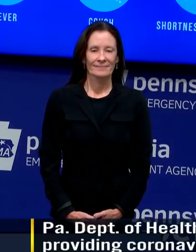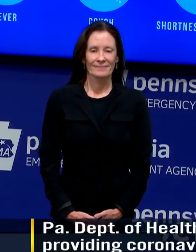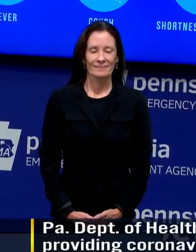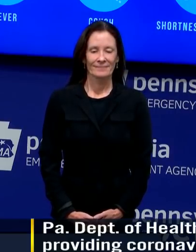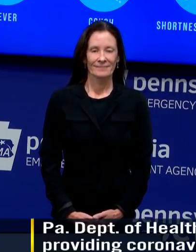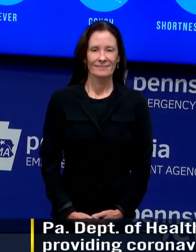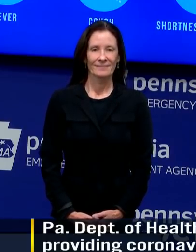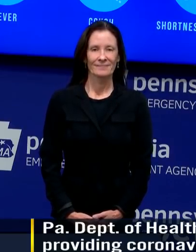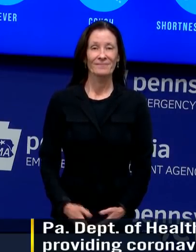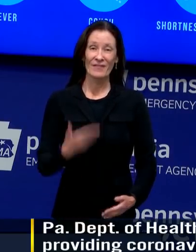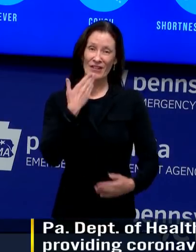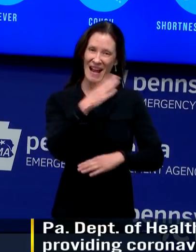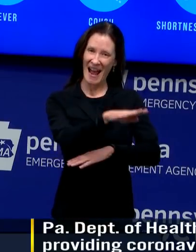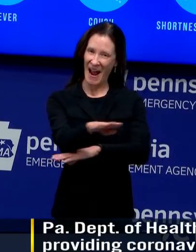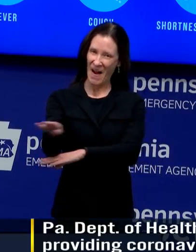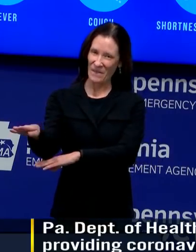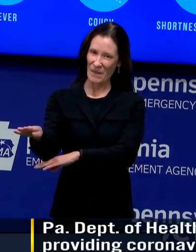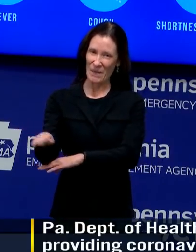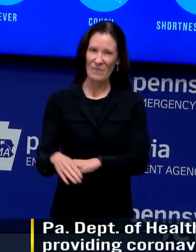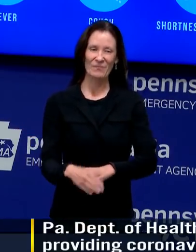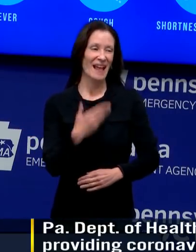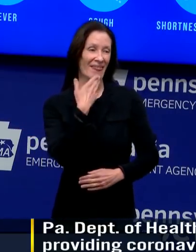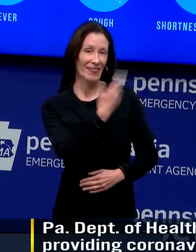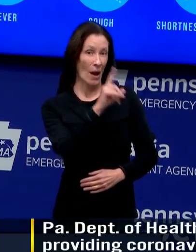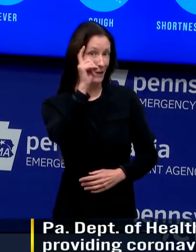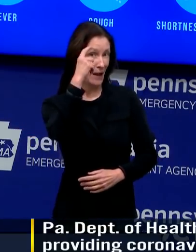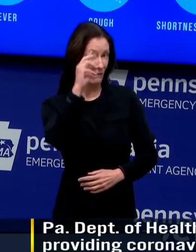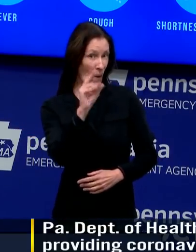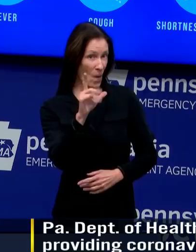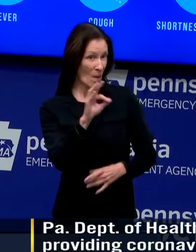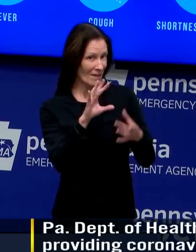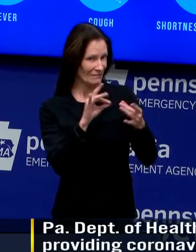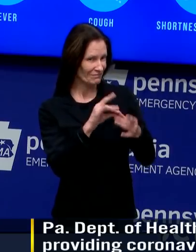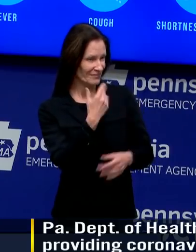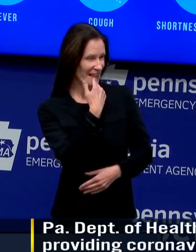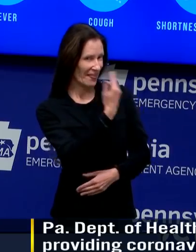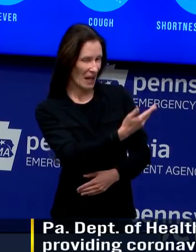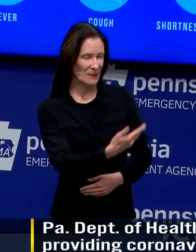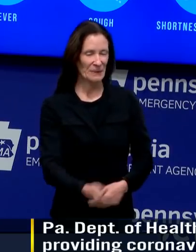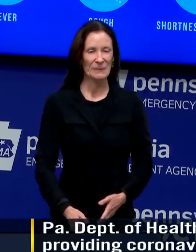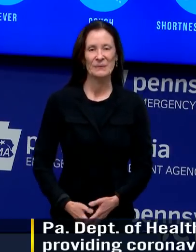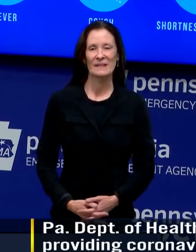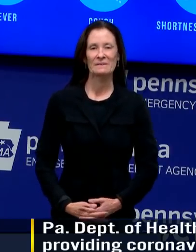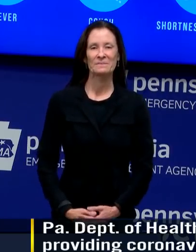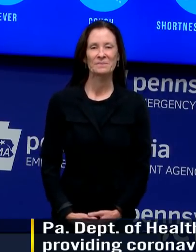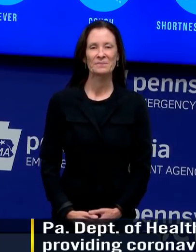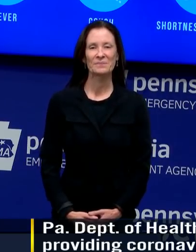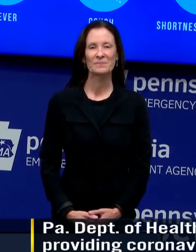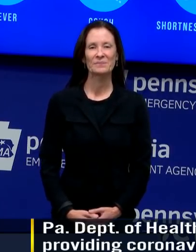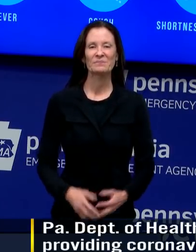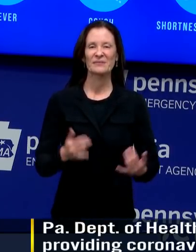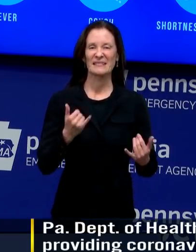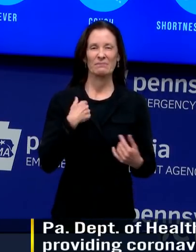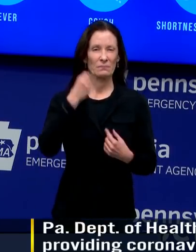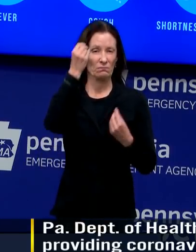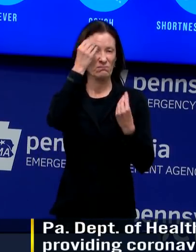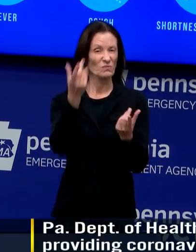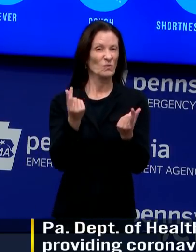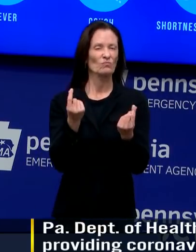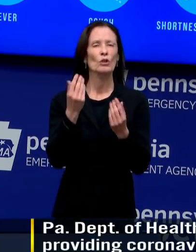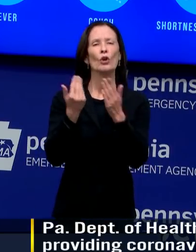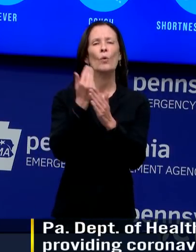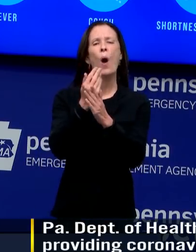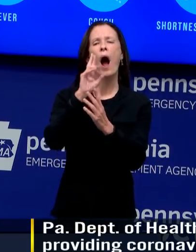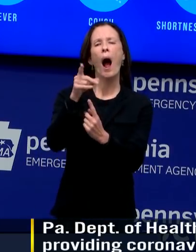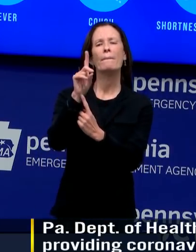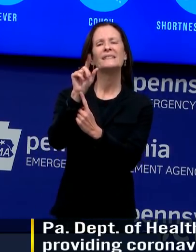Good evening. Thank you, Governor. Here is the latest information on COVID-19 in Pennsylvania. As of